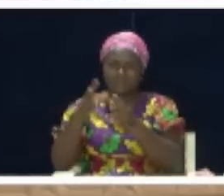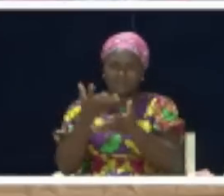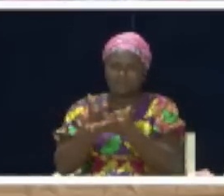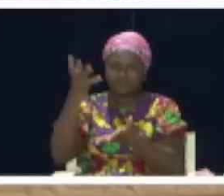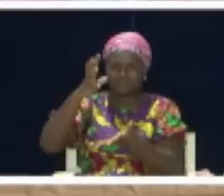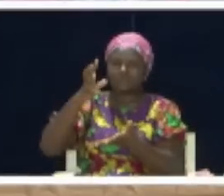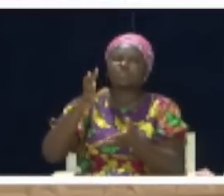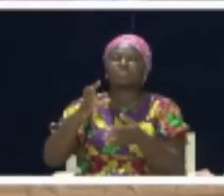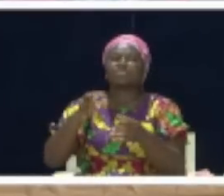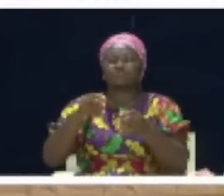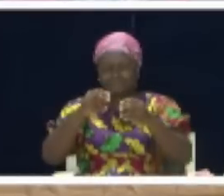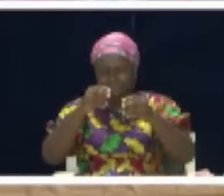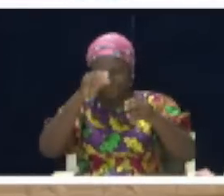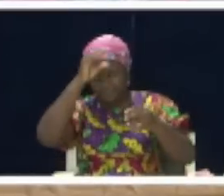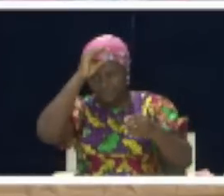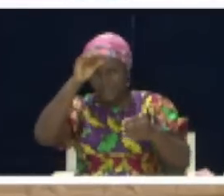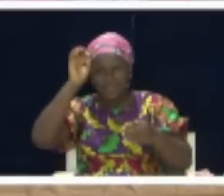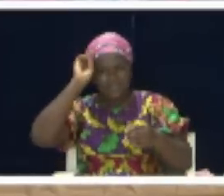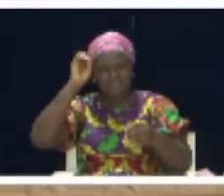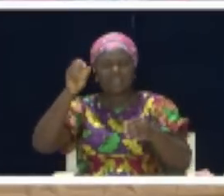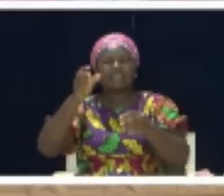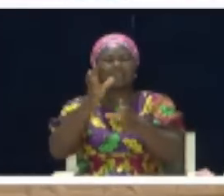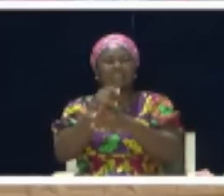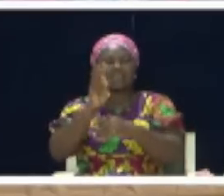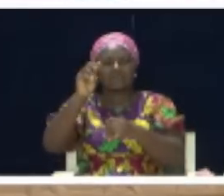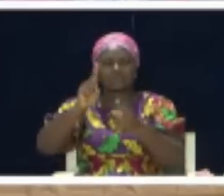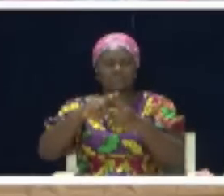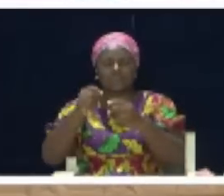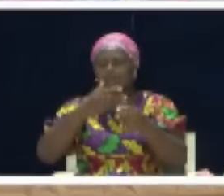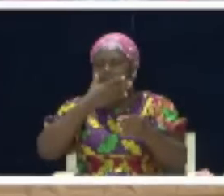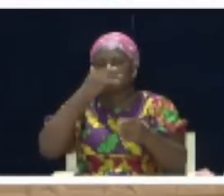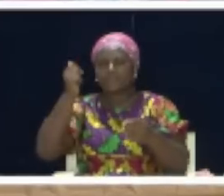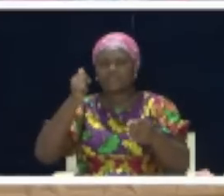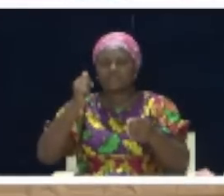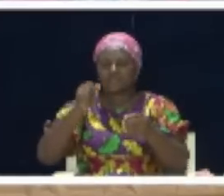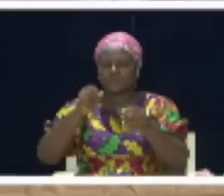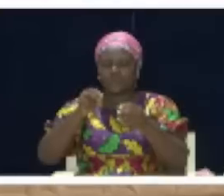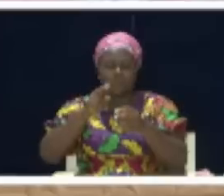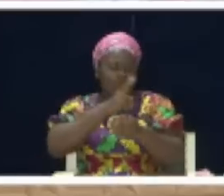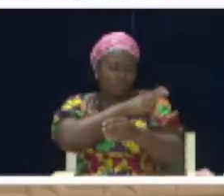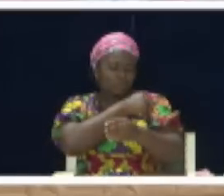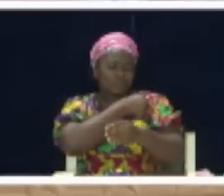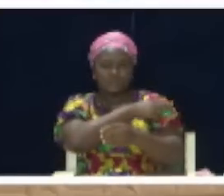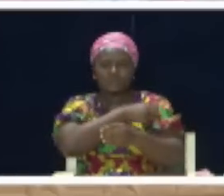They took him to the best hospital in London.